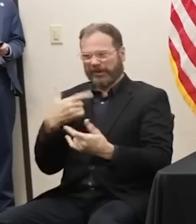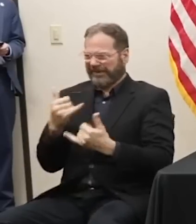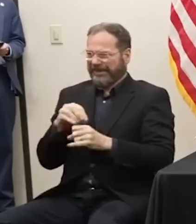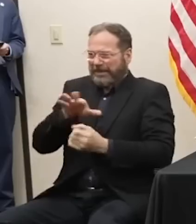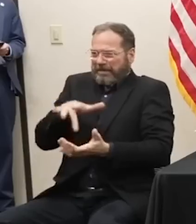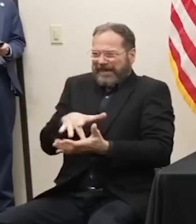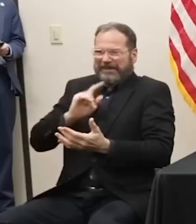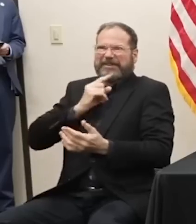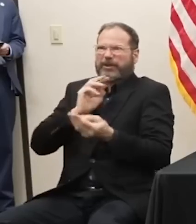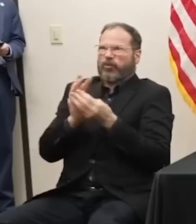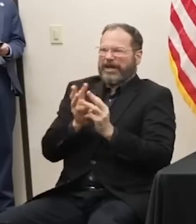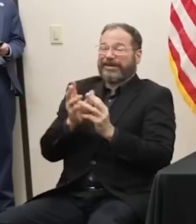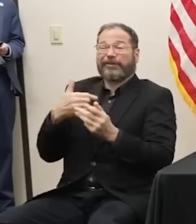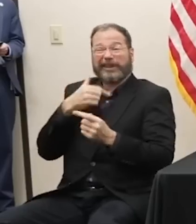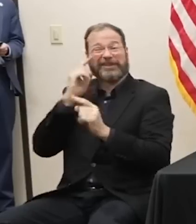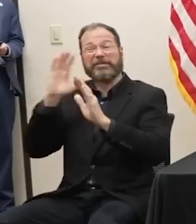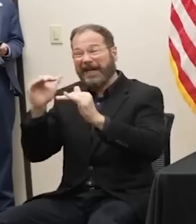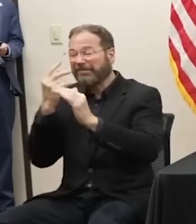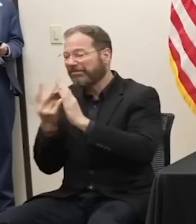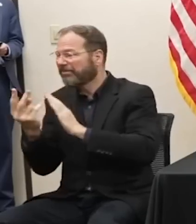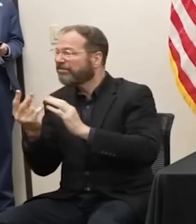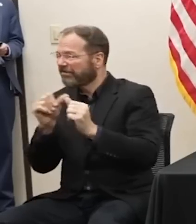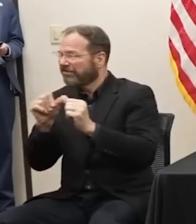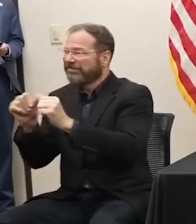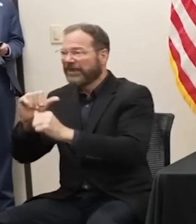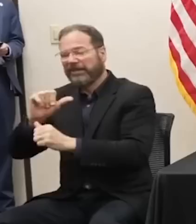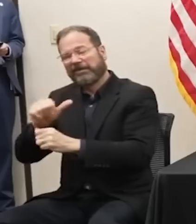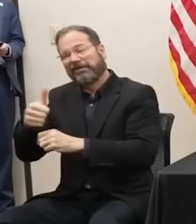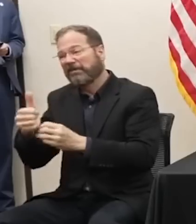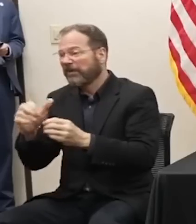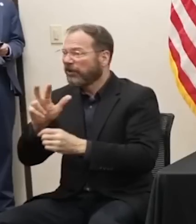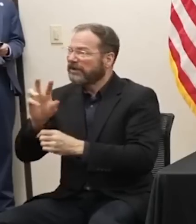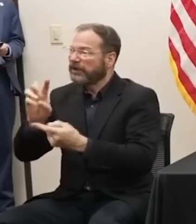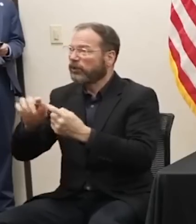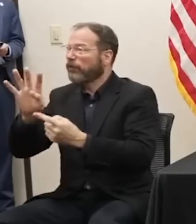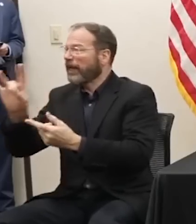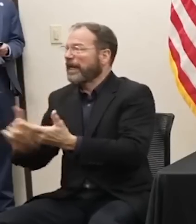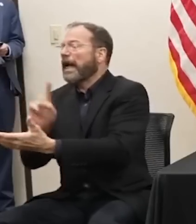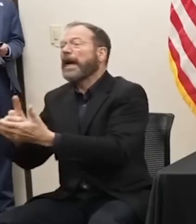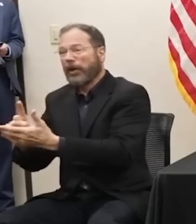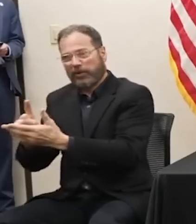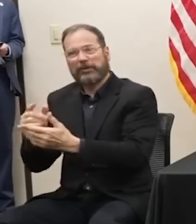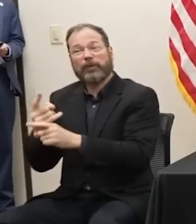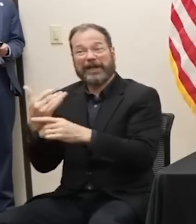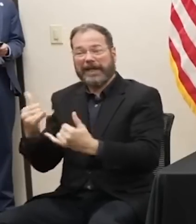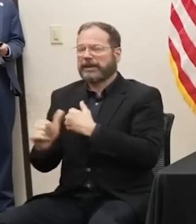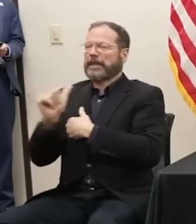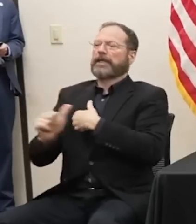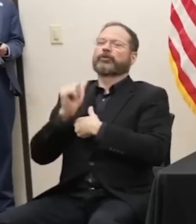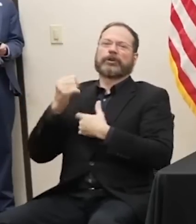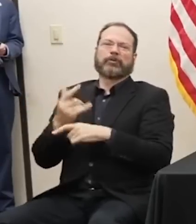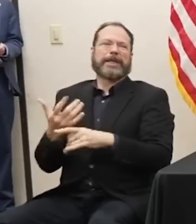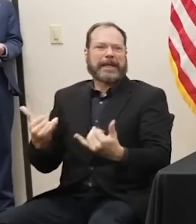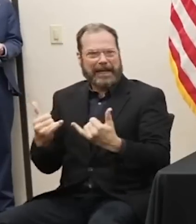we expect will continue to extend for another 36 to potentially 48 hours. The conditions right now are dangerous, and they